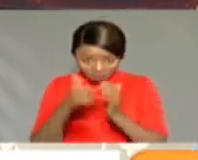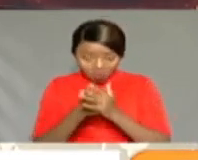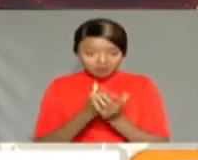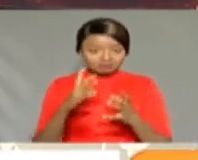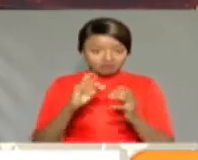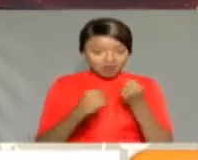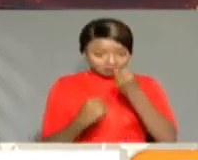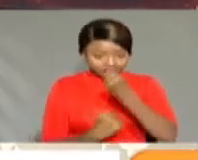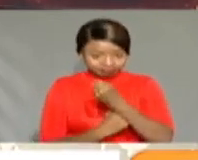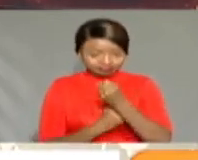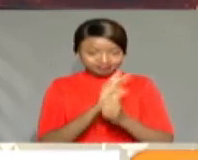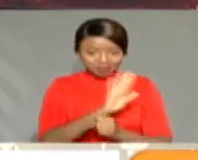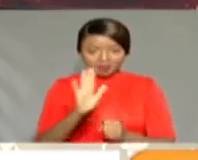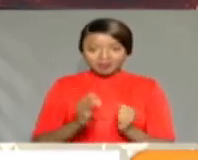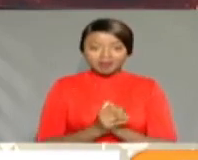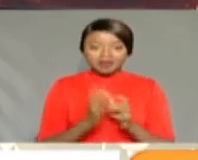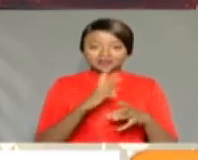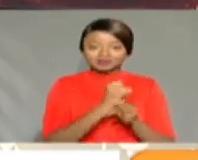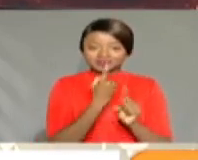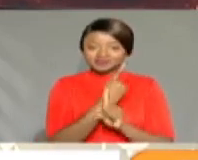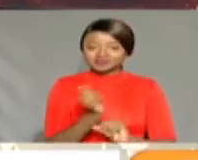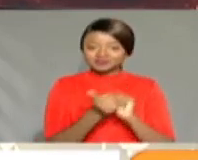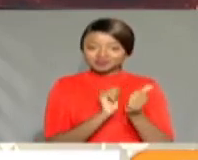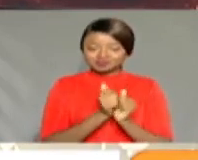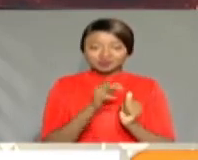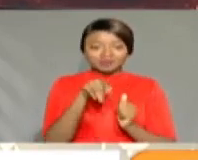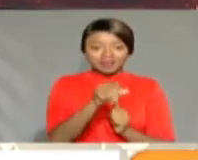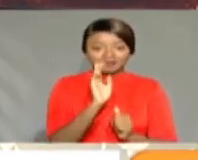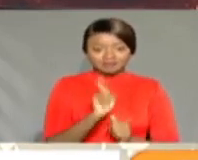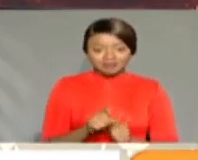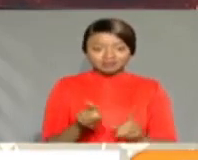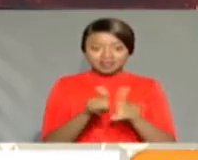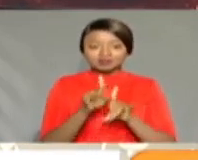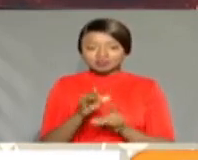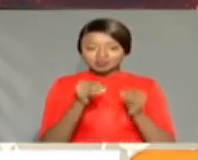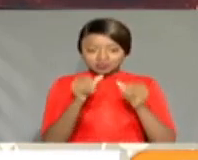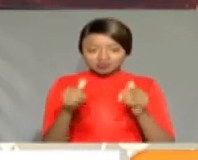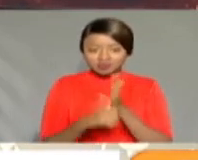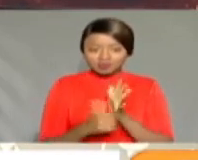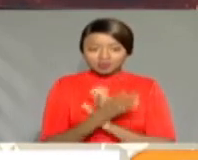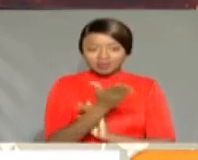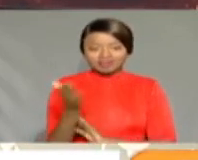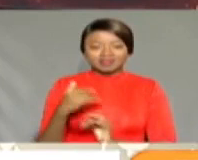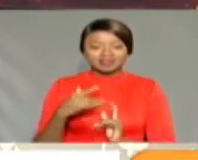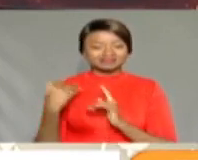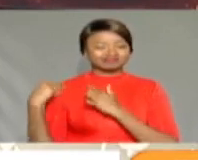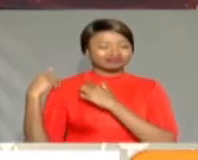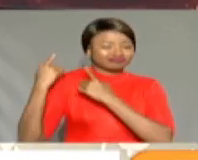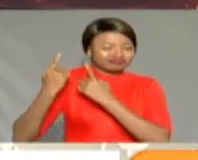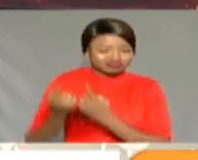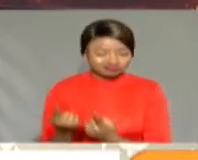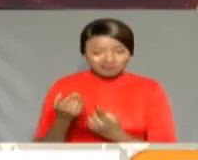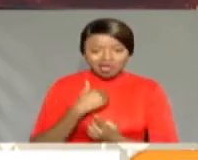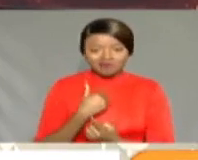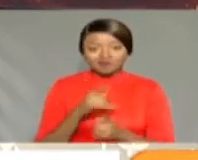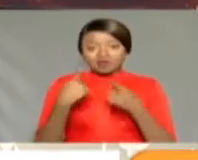cleared soon. The sports fund was expected to be the magic bullet that will solve the financial problems that have bedeviled sports federations in Kenya,